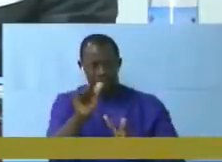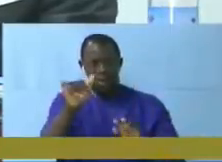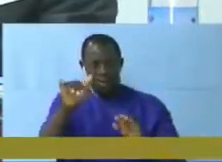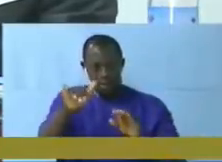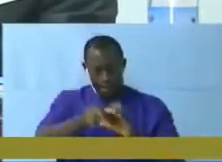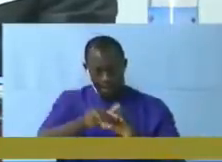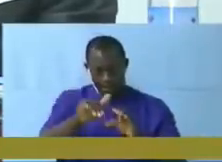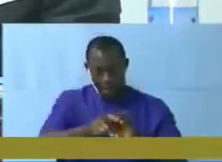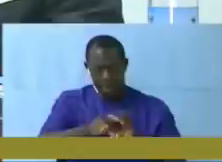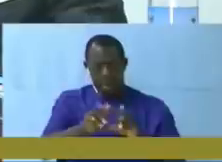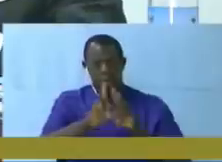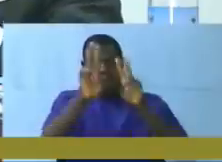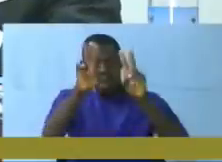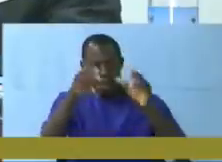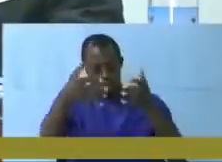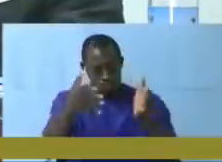junta.